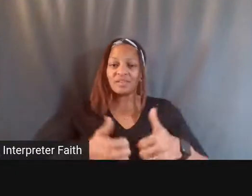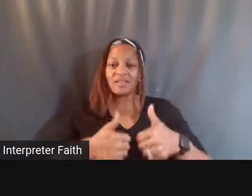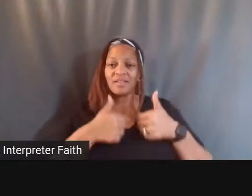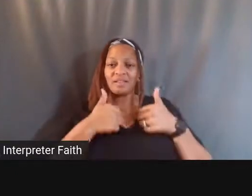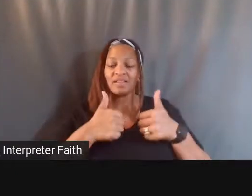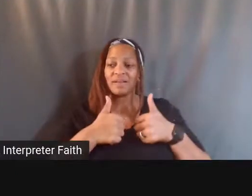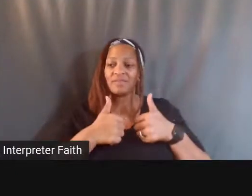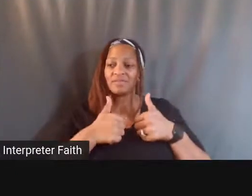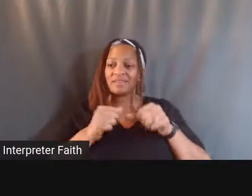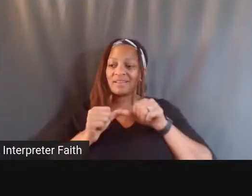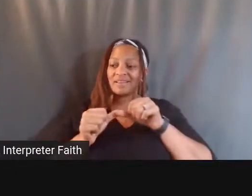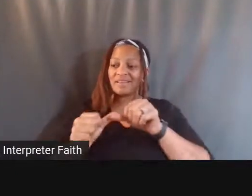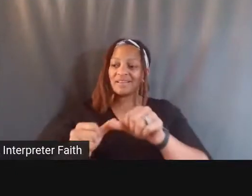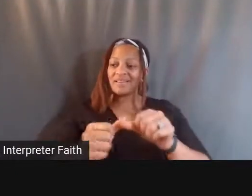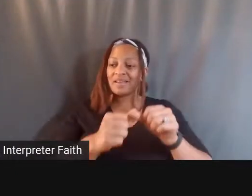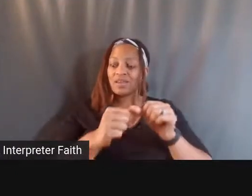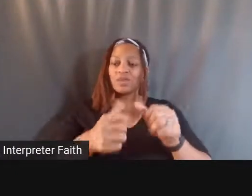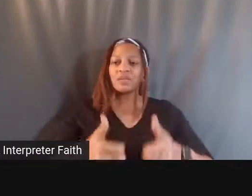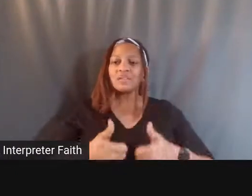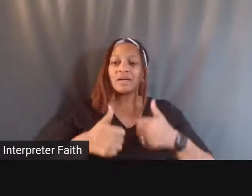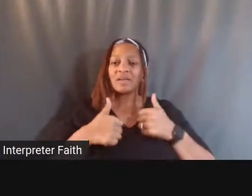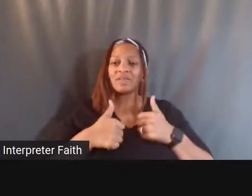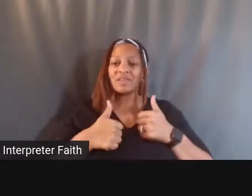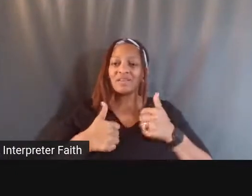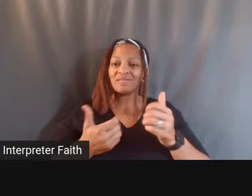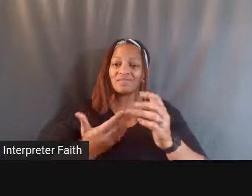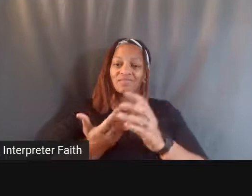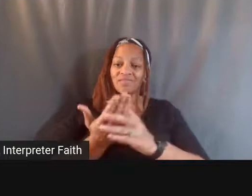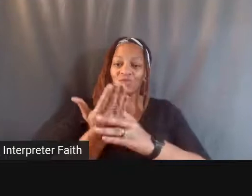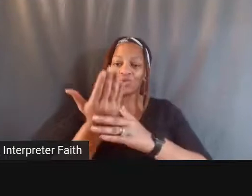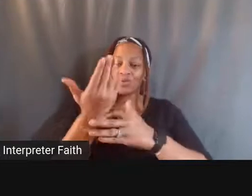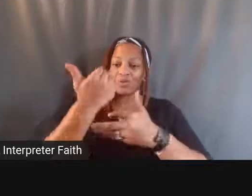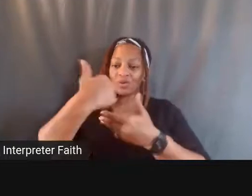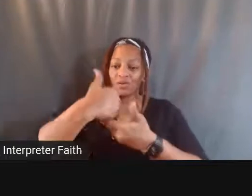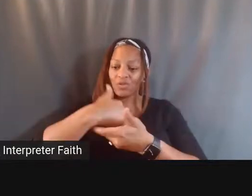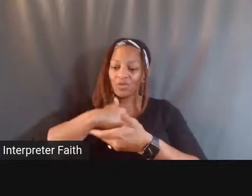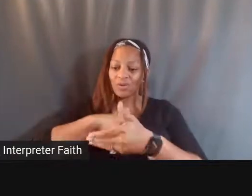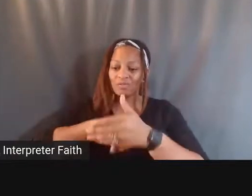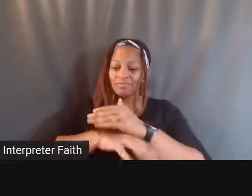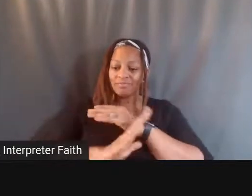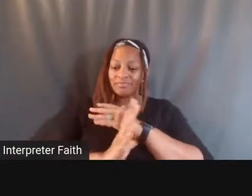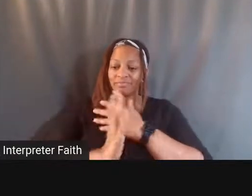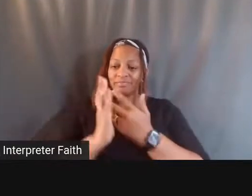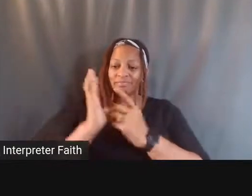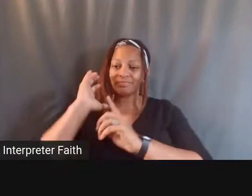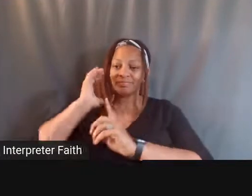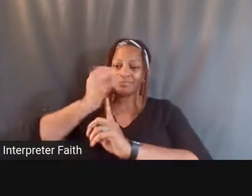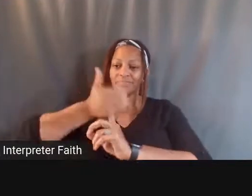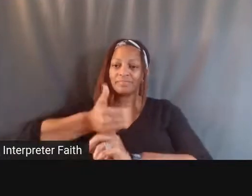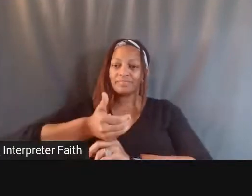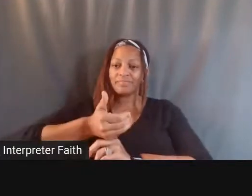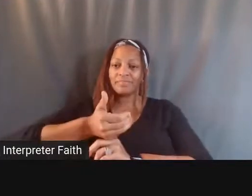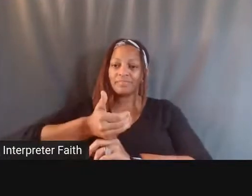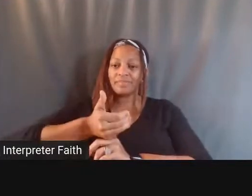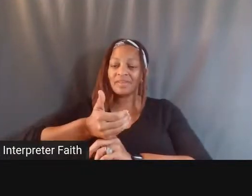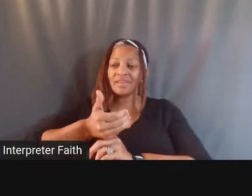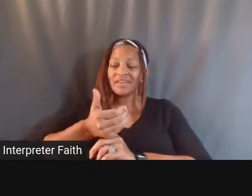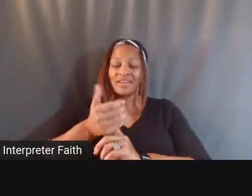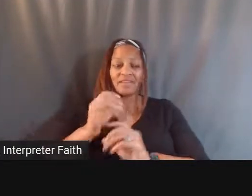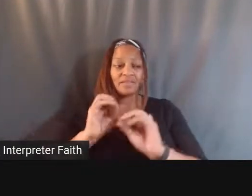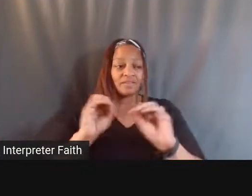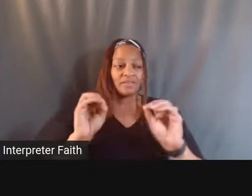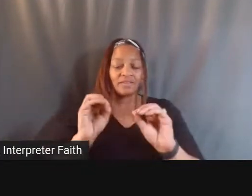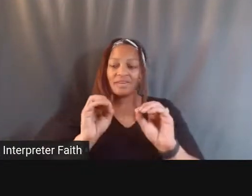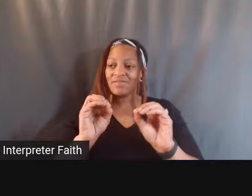that lives its life in, as, and through you, because it is you. There is nothing else. There's